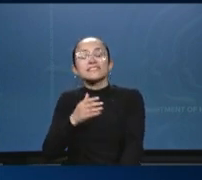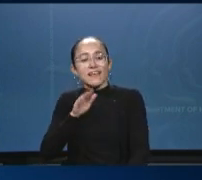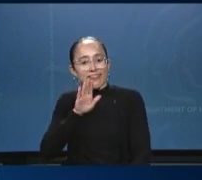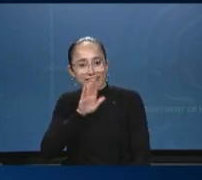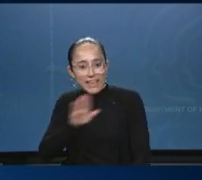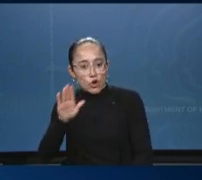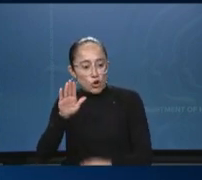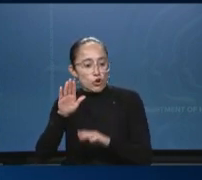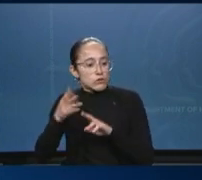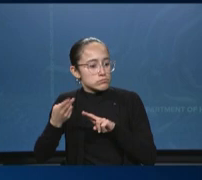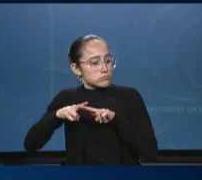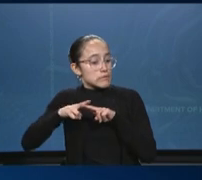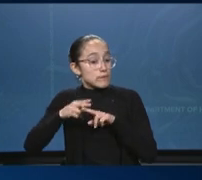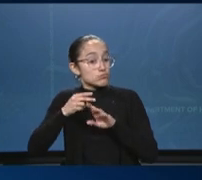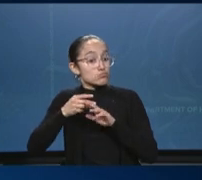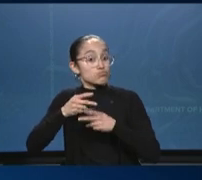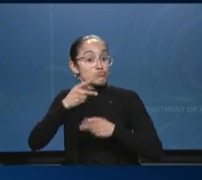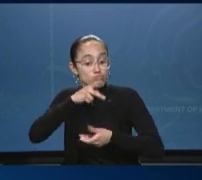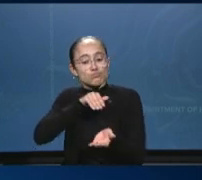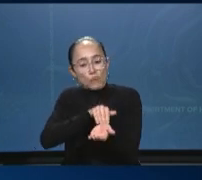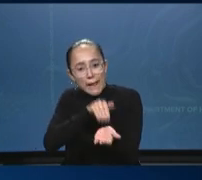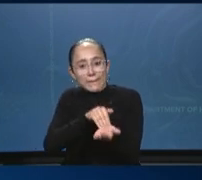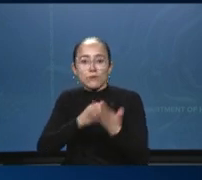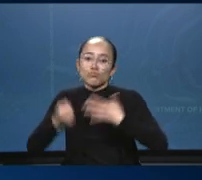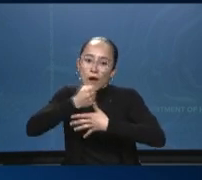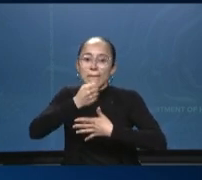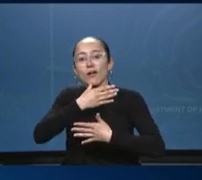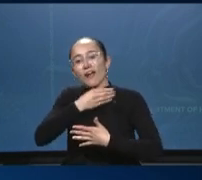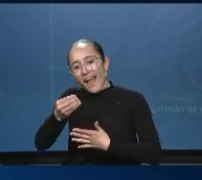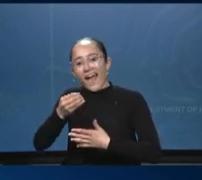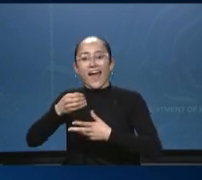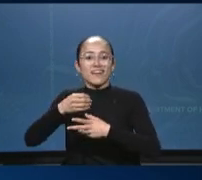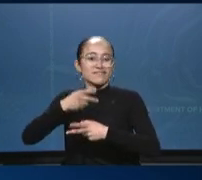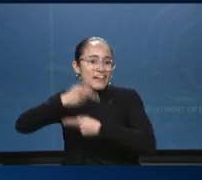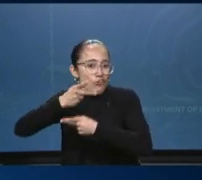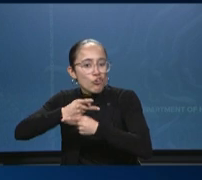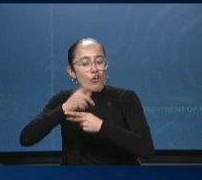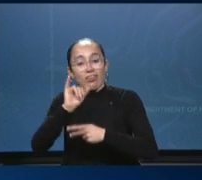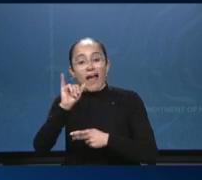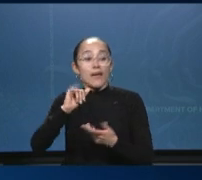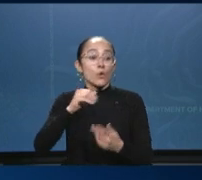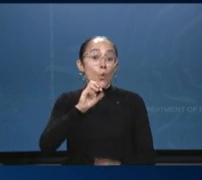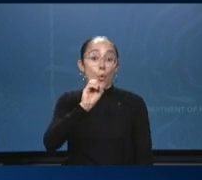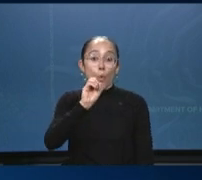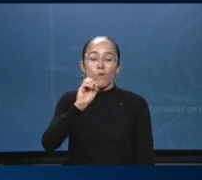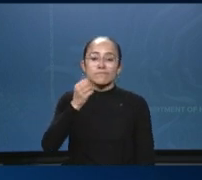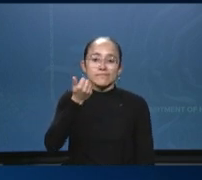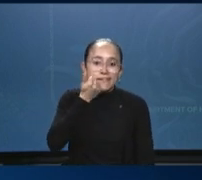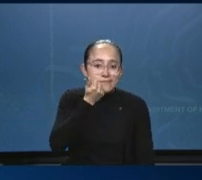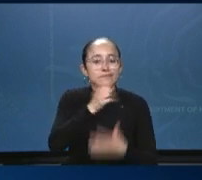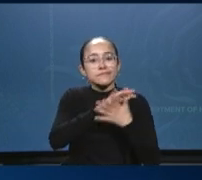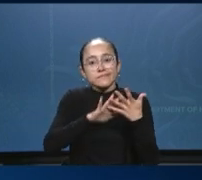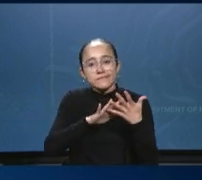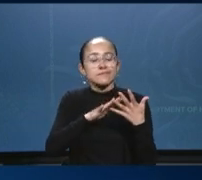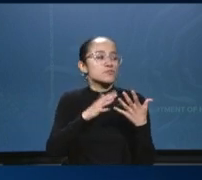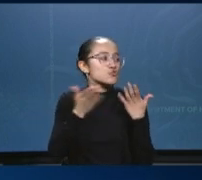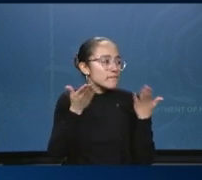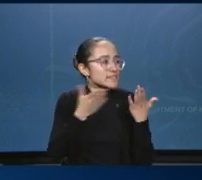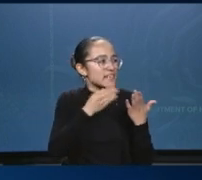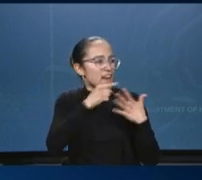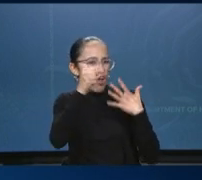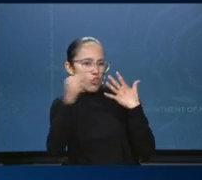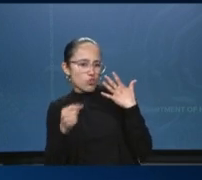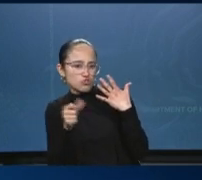services that are provided, so oral health, behavioral health, pharmacy services, and others. And that strengthening of